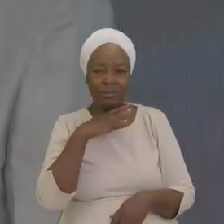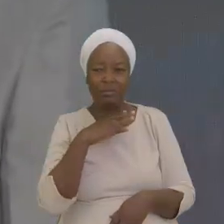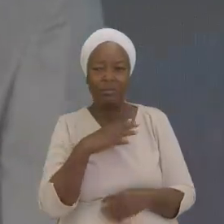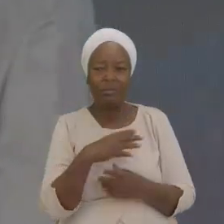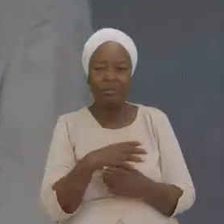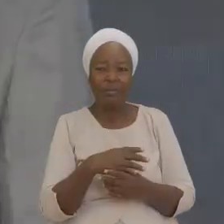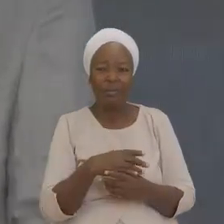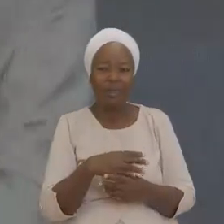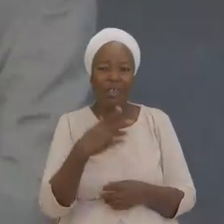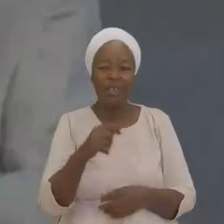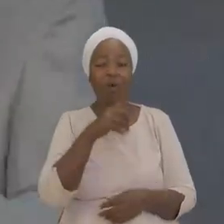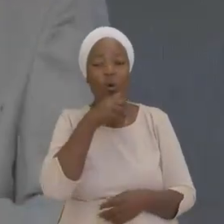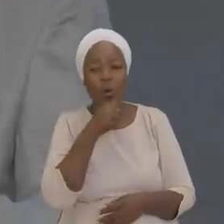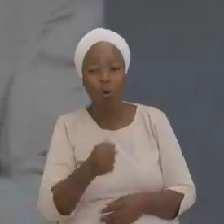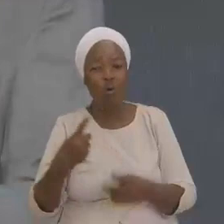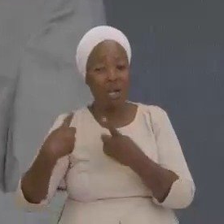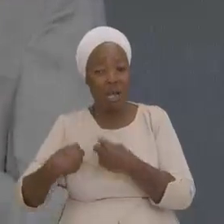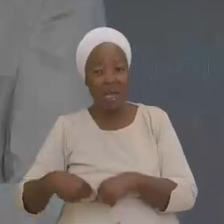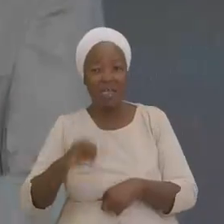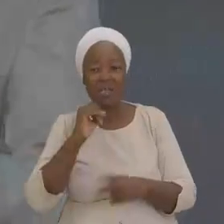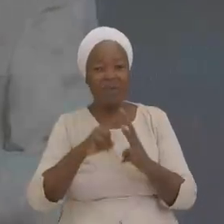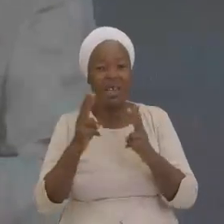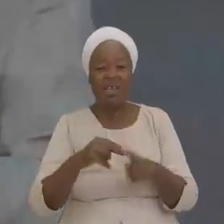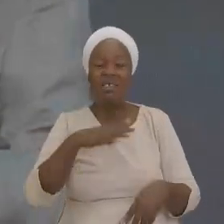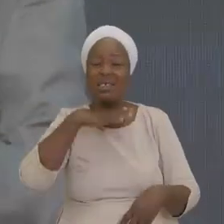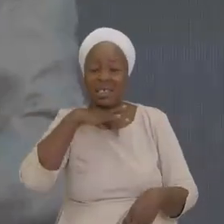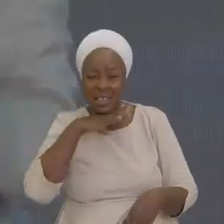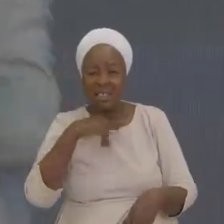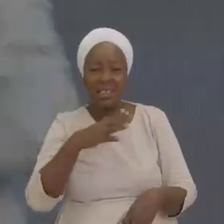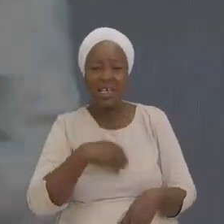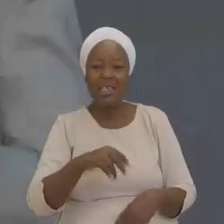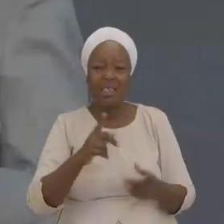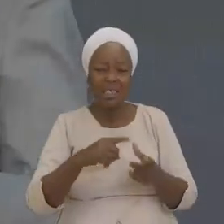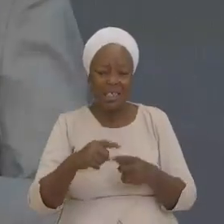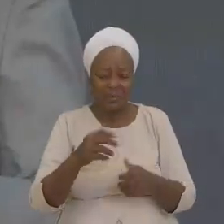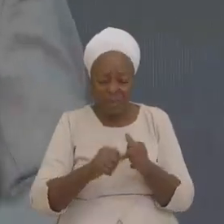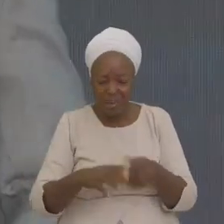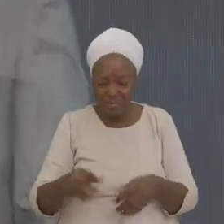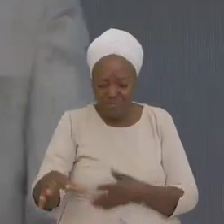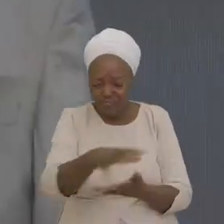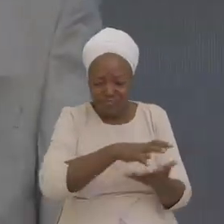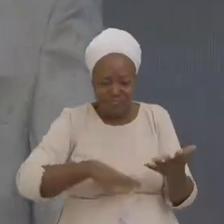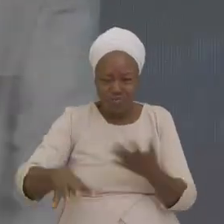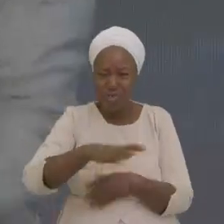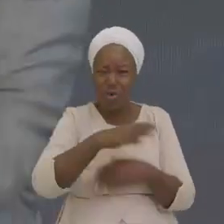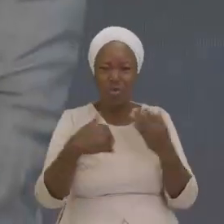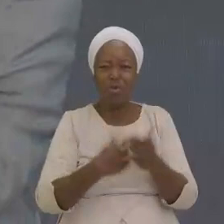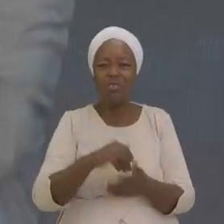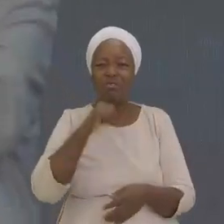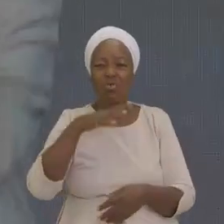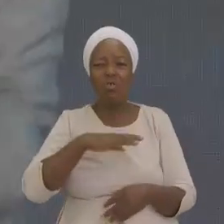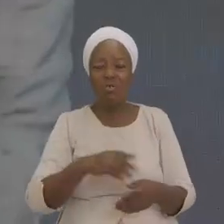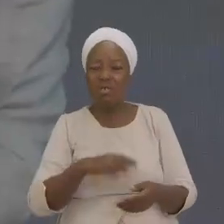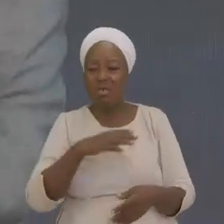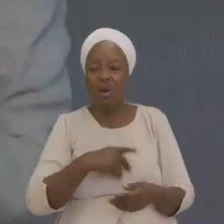The old heart is so defiled, and the habit has entrenched all the filthiness there, and so it's not going